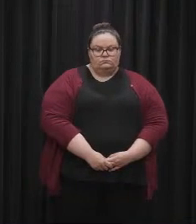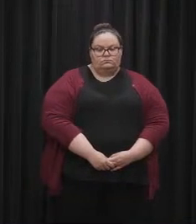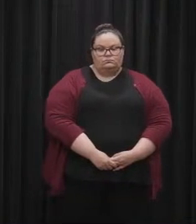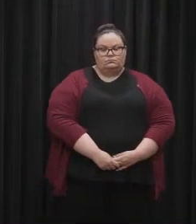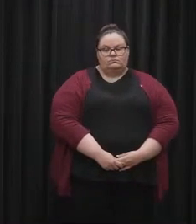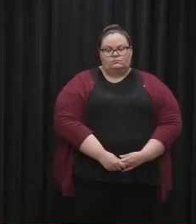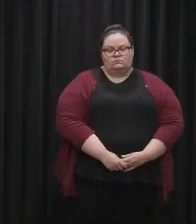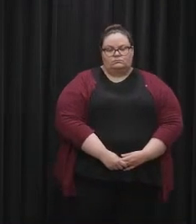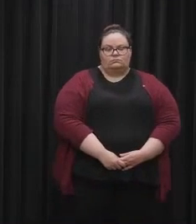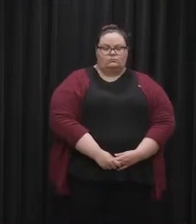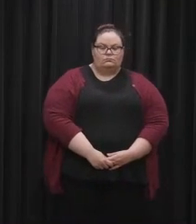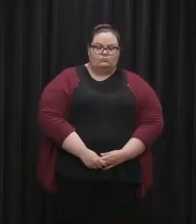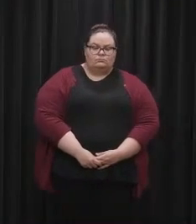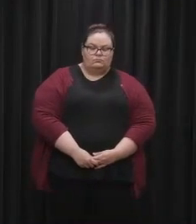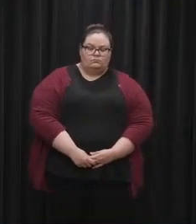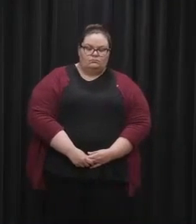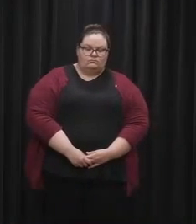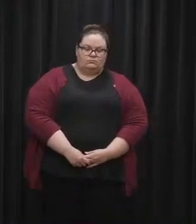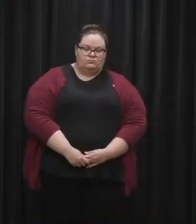Académie Notre-Dame.